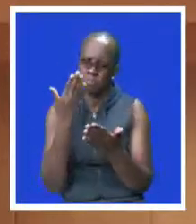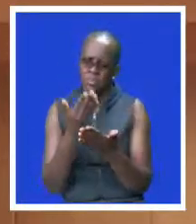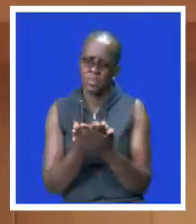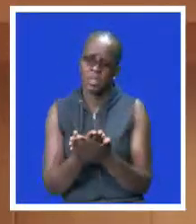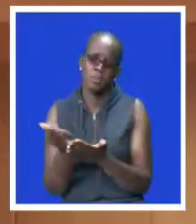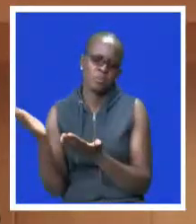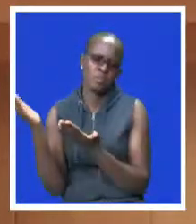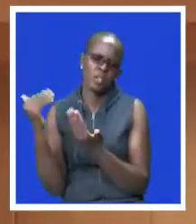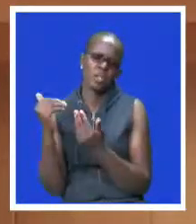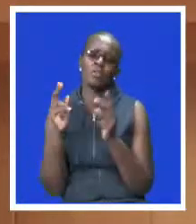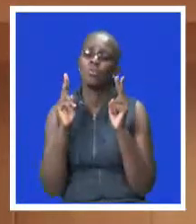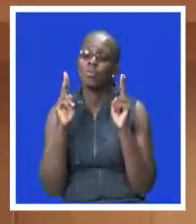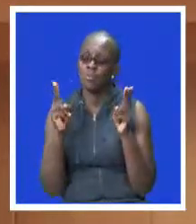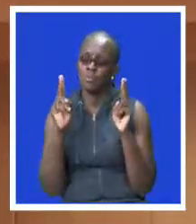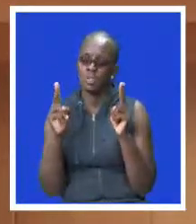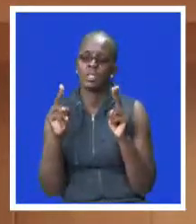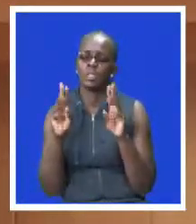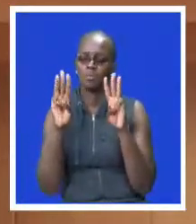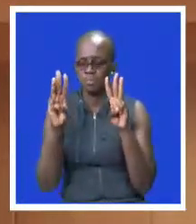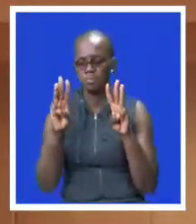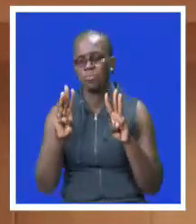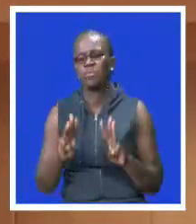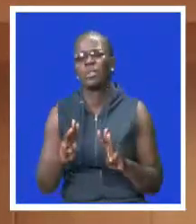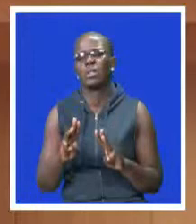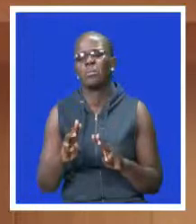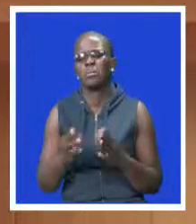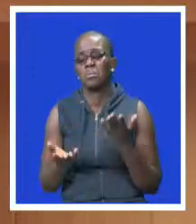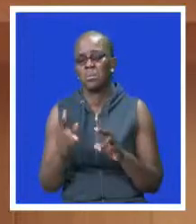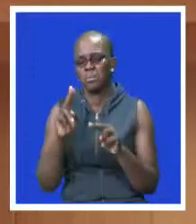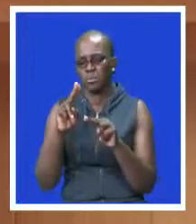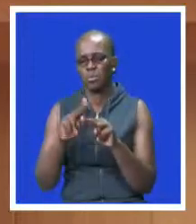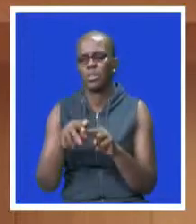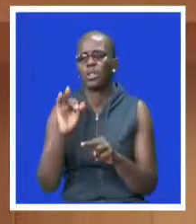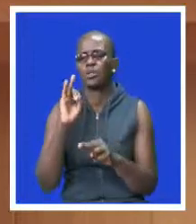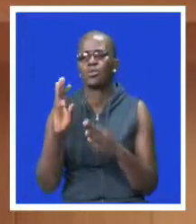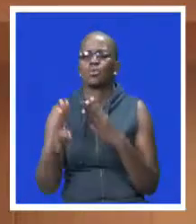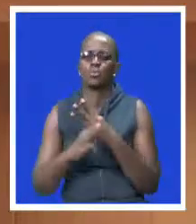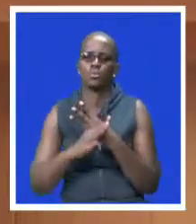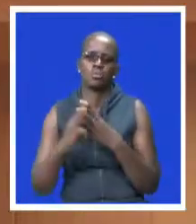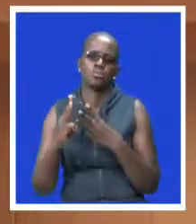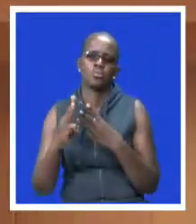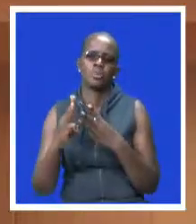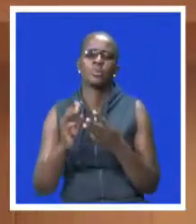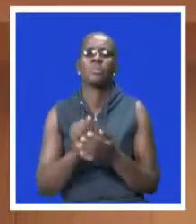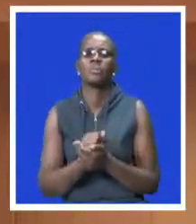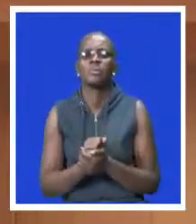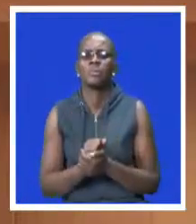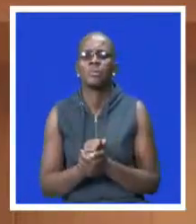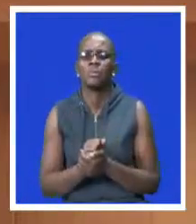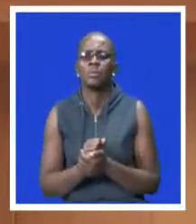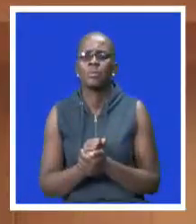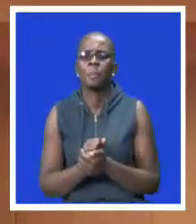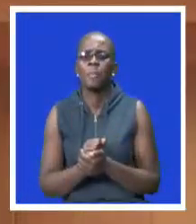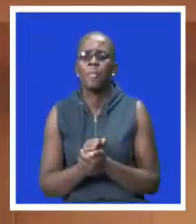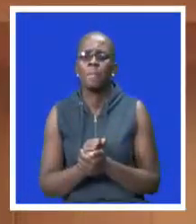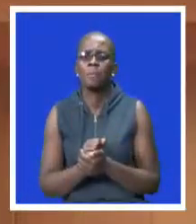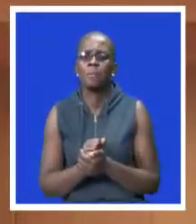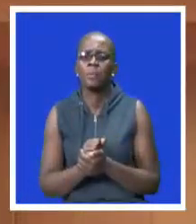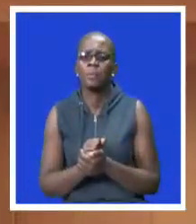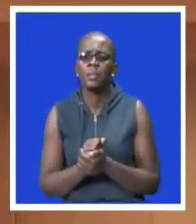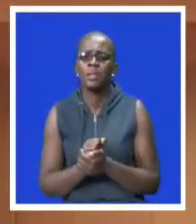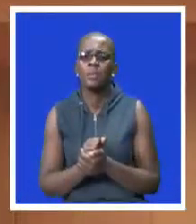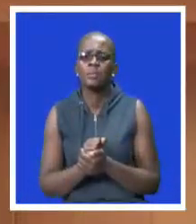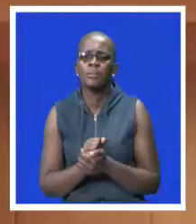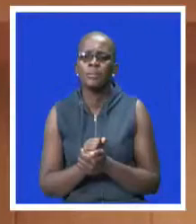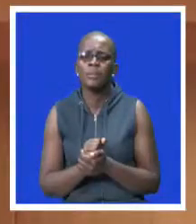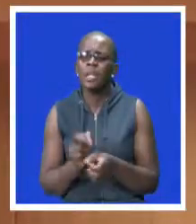coming over to stay for 2 weeks. So again, that is too blunt and impolite. So your uncle would